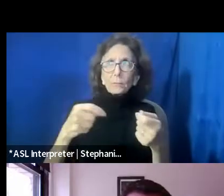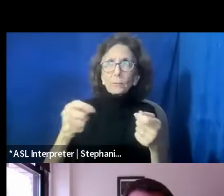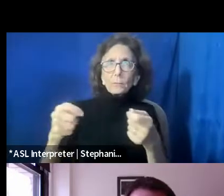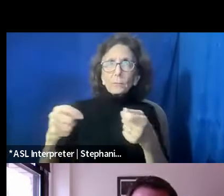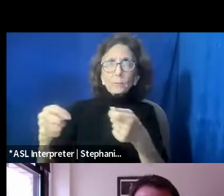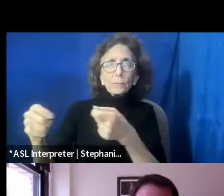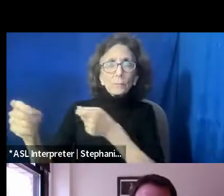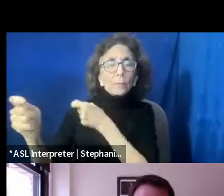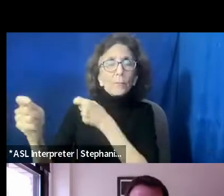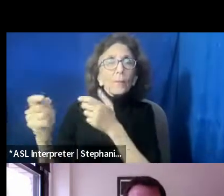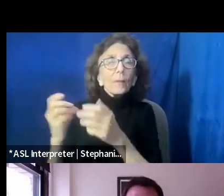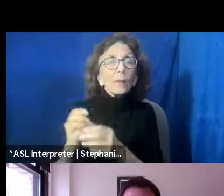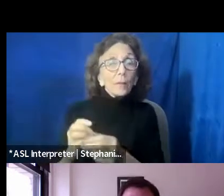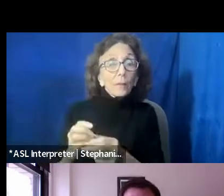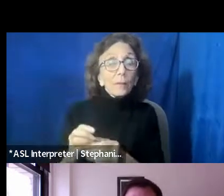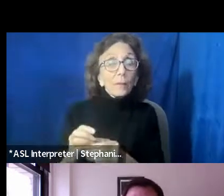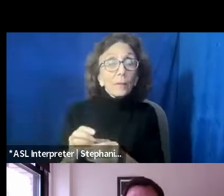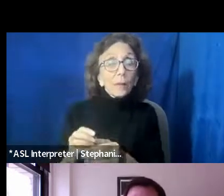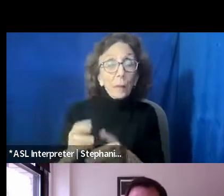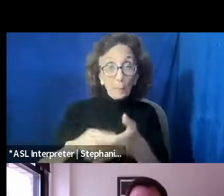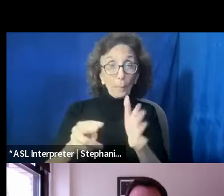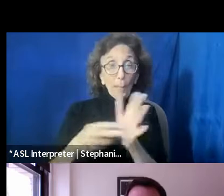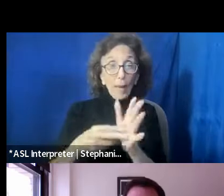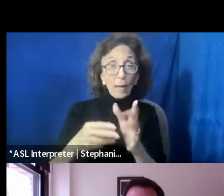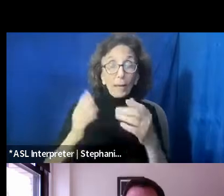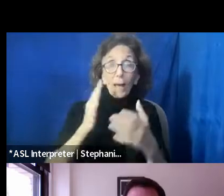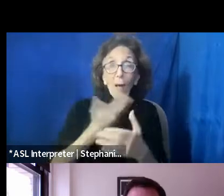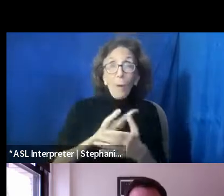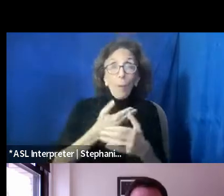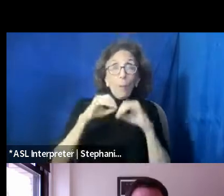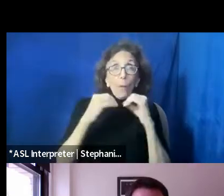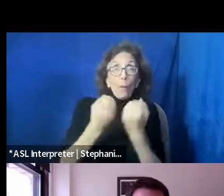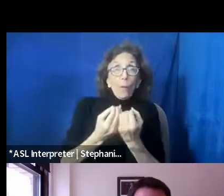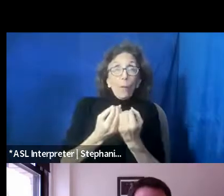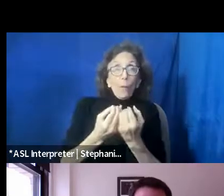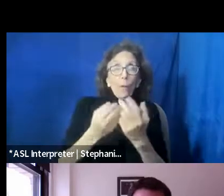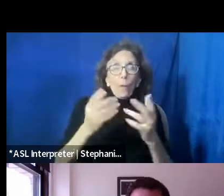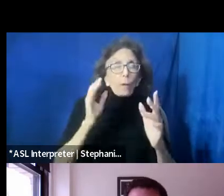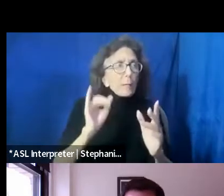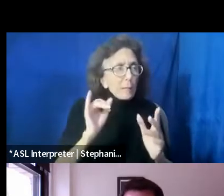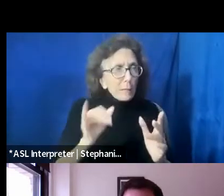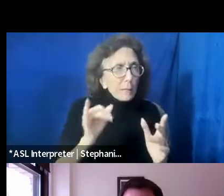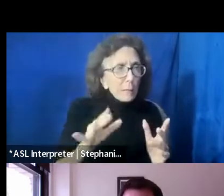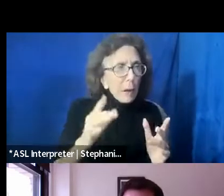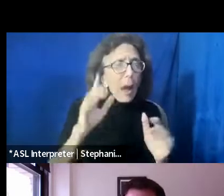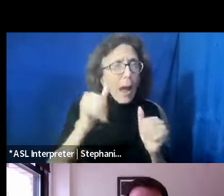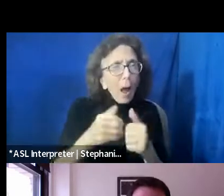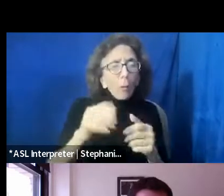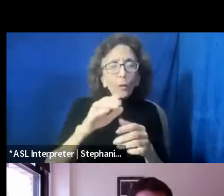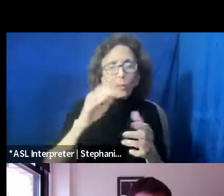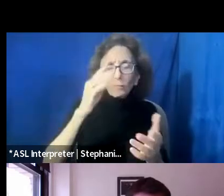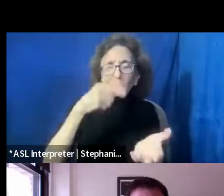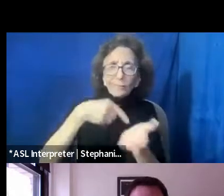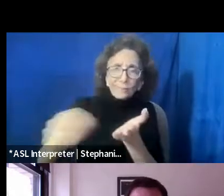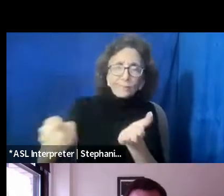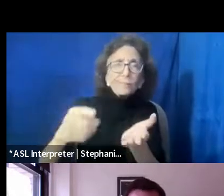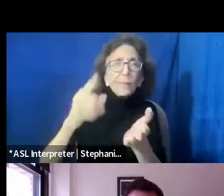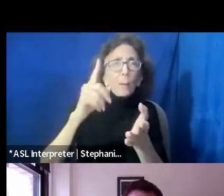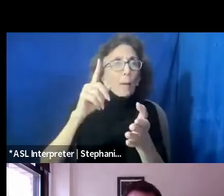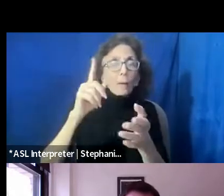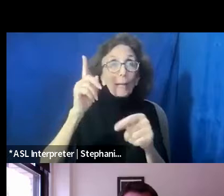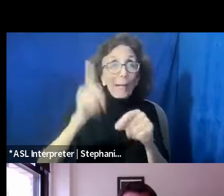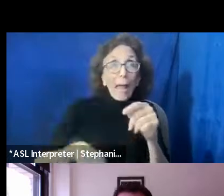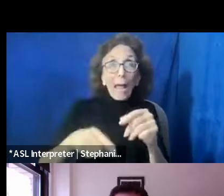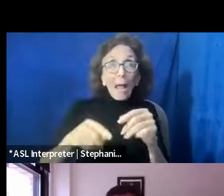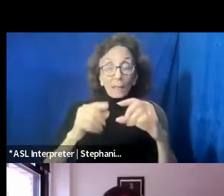to adjust how we were setting those wages, because some were mandatory